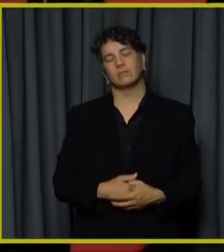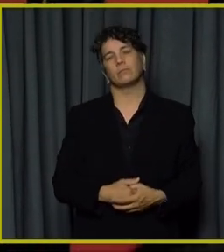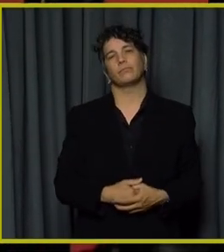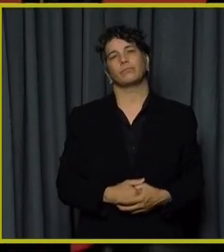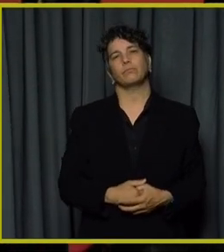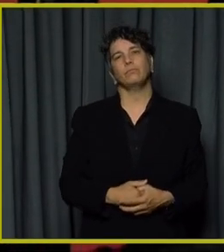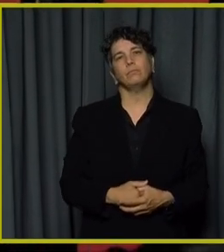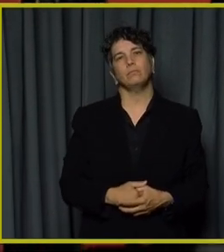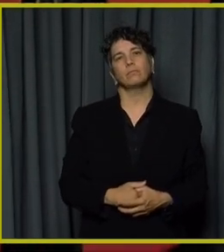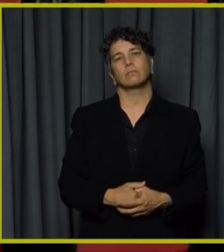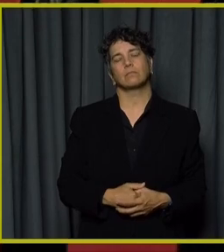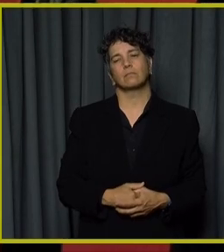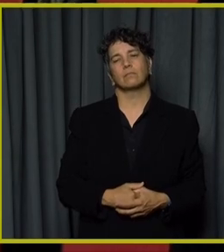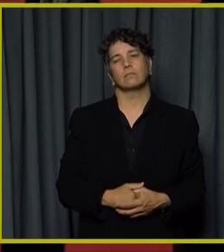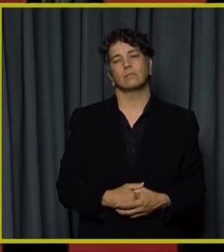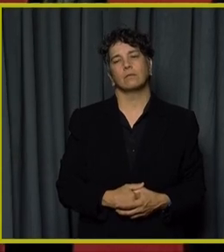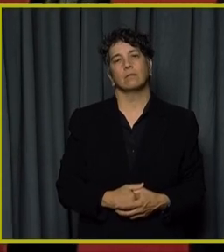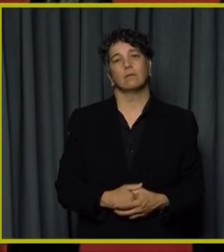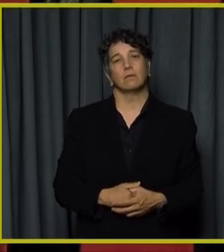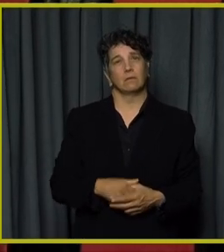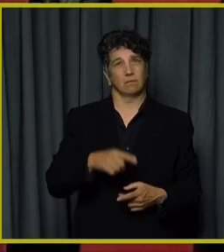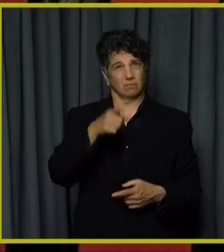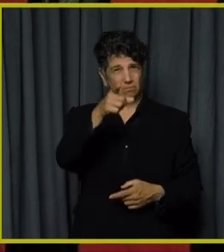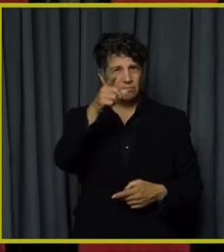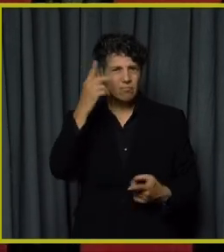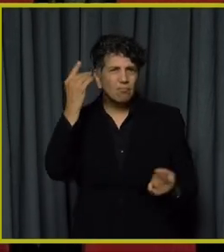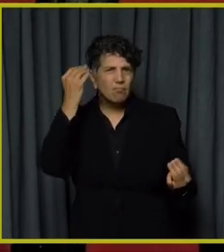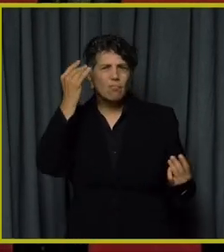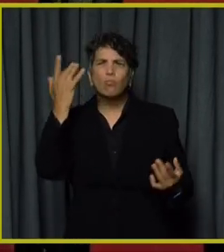Is it any wonder why so many of us live in poverty?